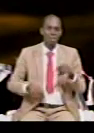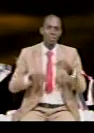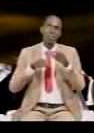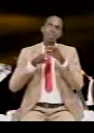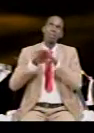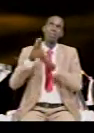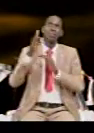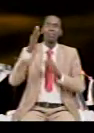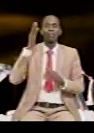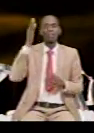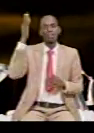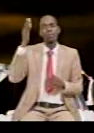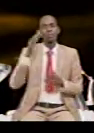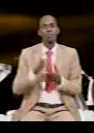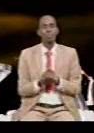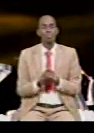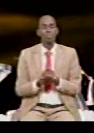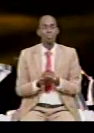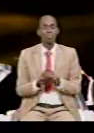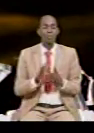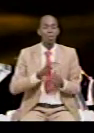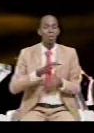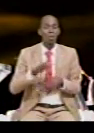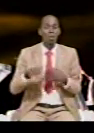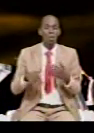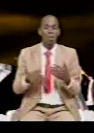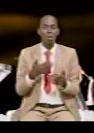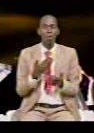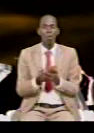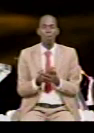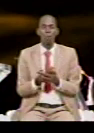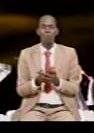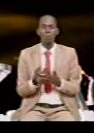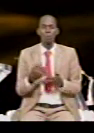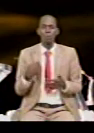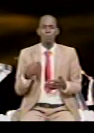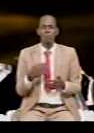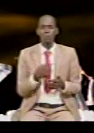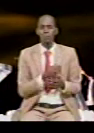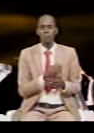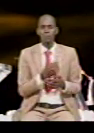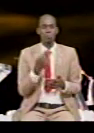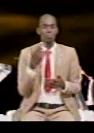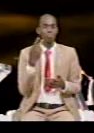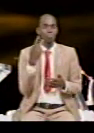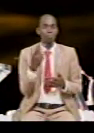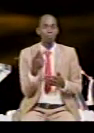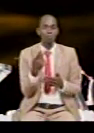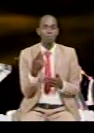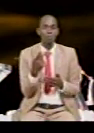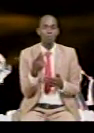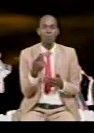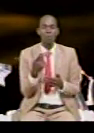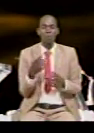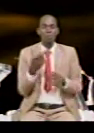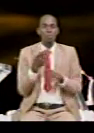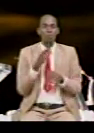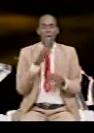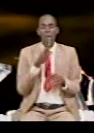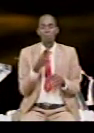there. All within its gates are pure, from